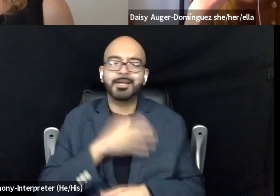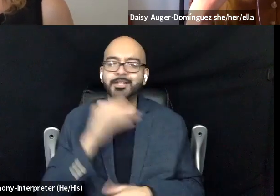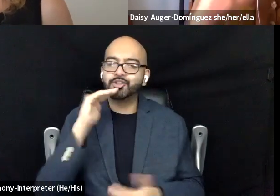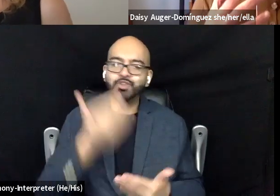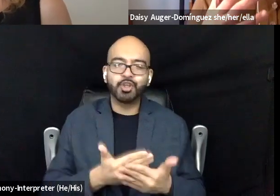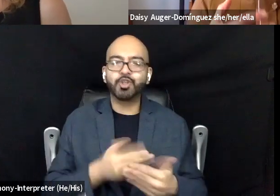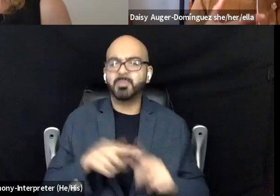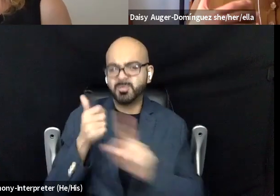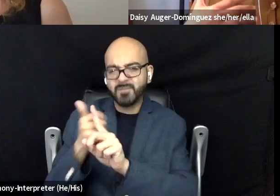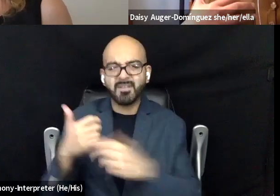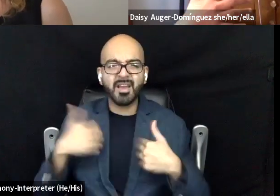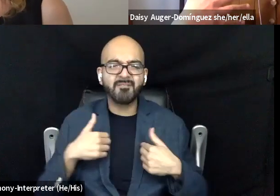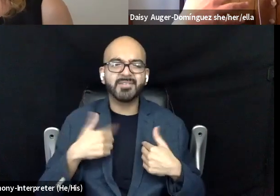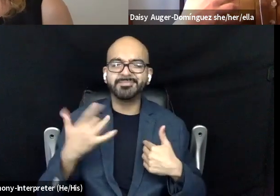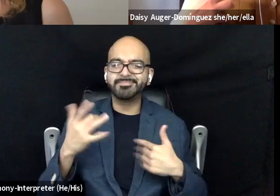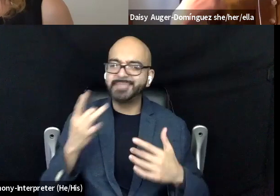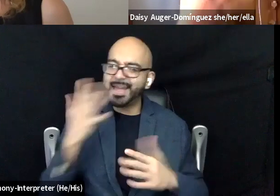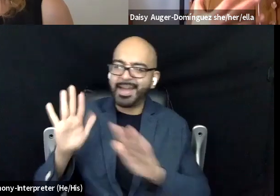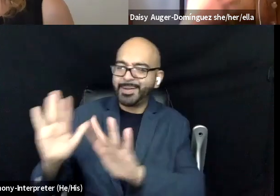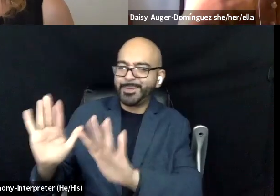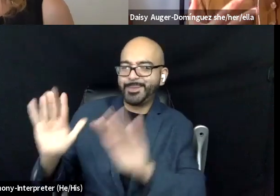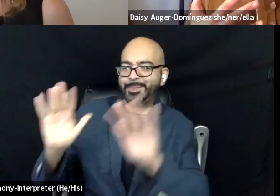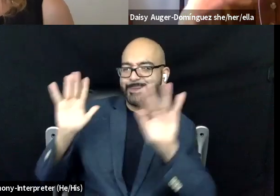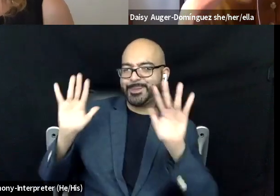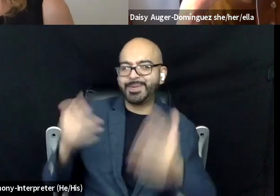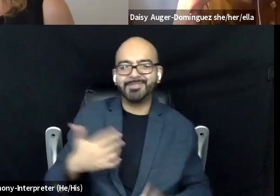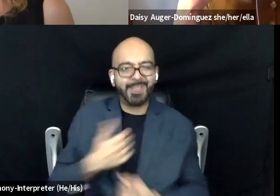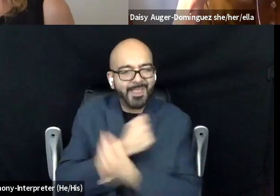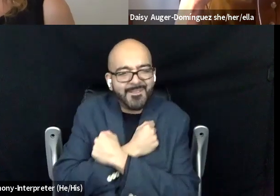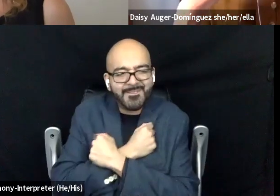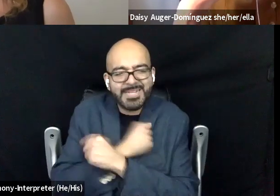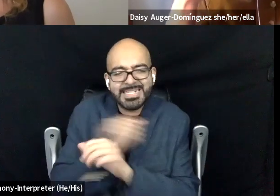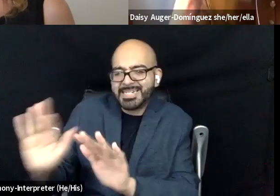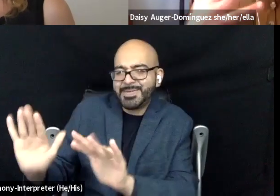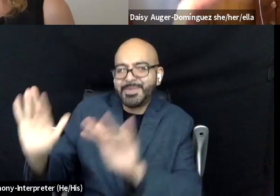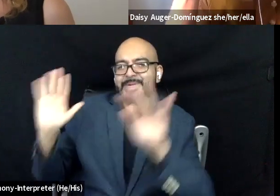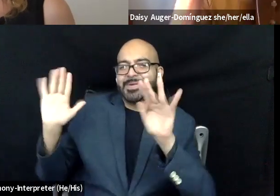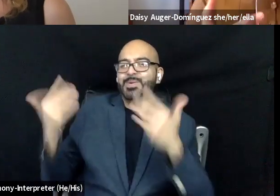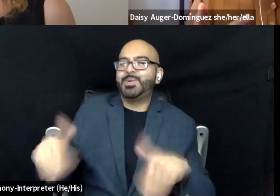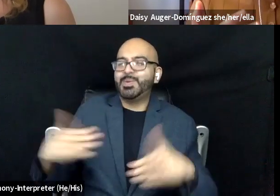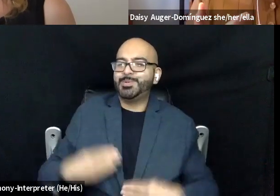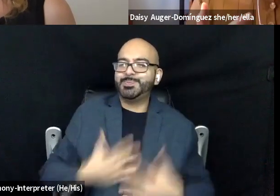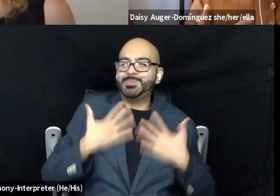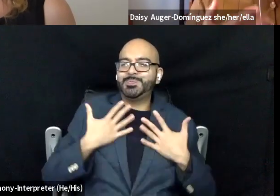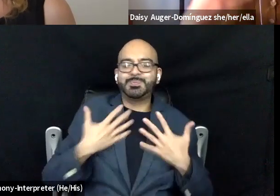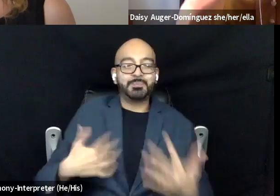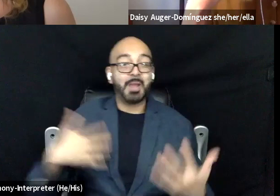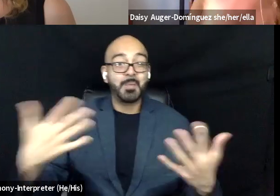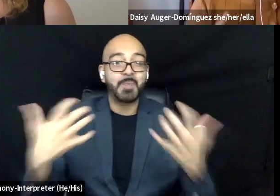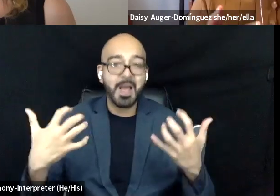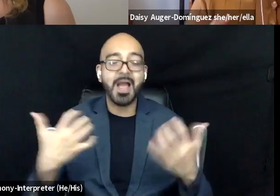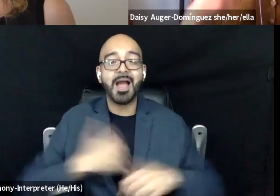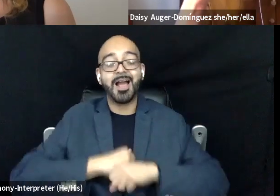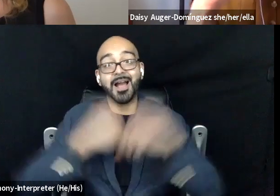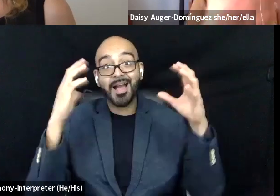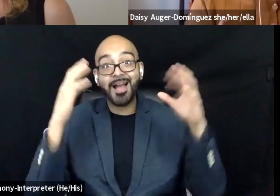There's this love, and there's this hope that I have for her to be able to walk anywhere on this earth and feel